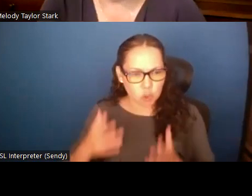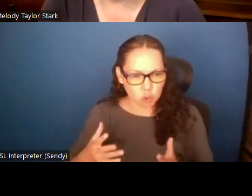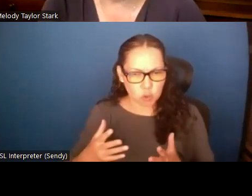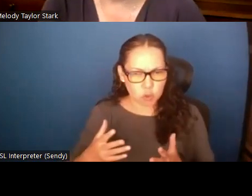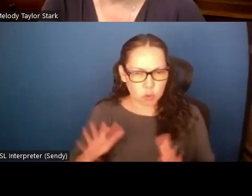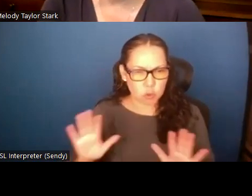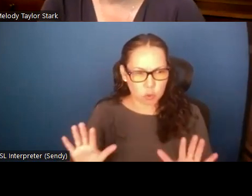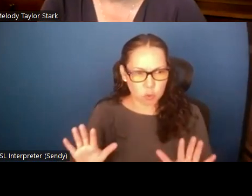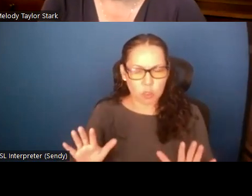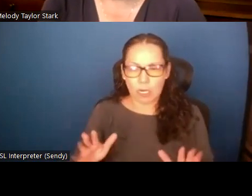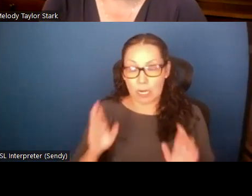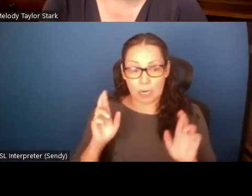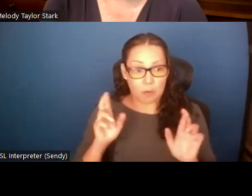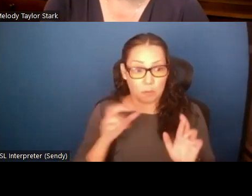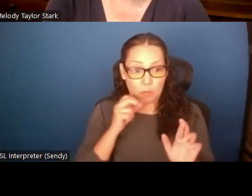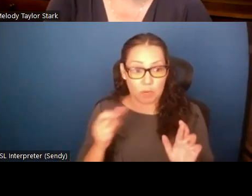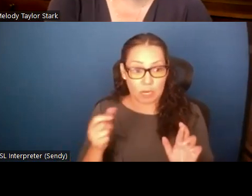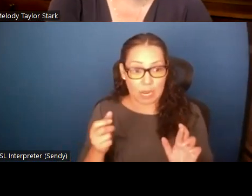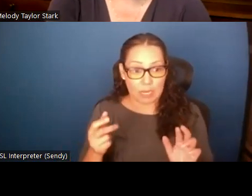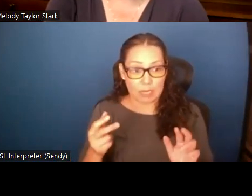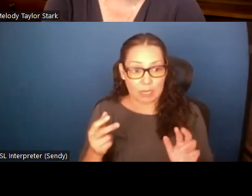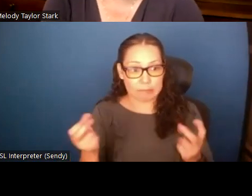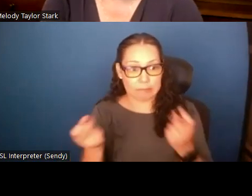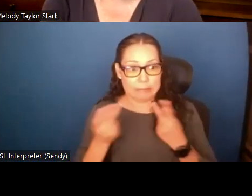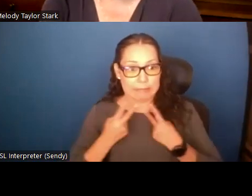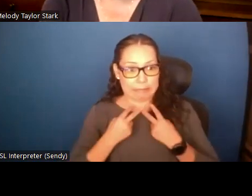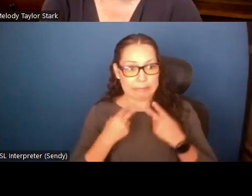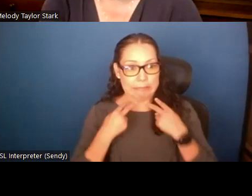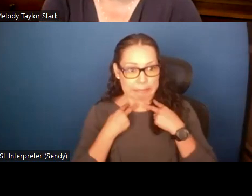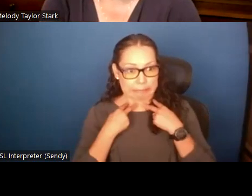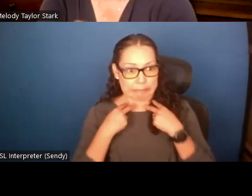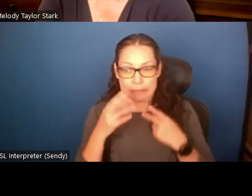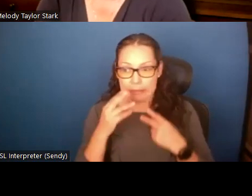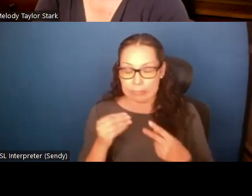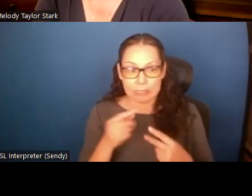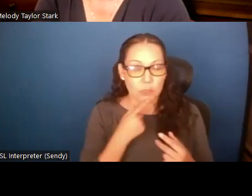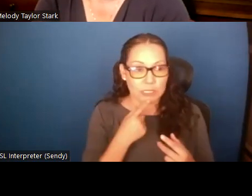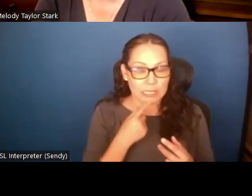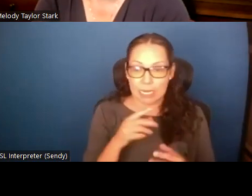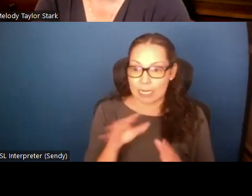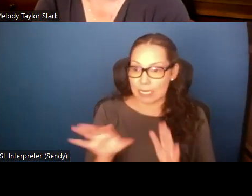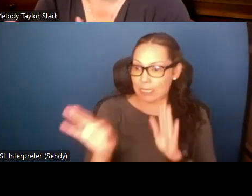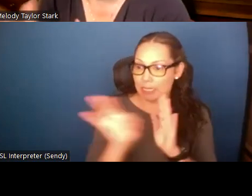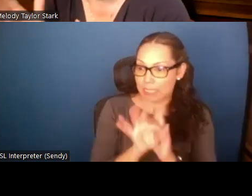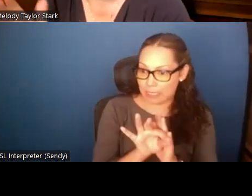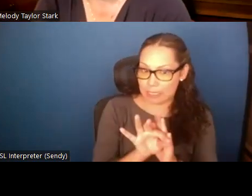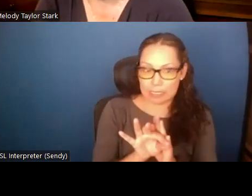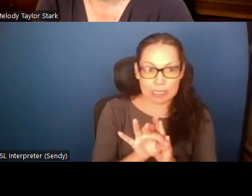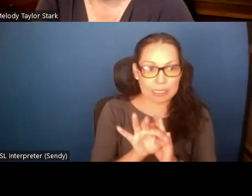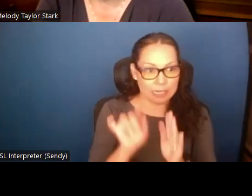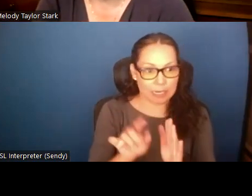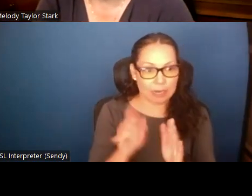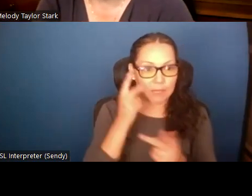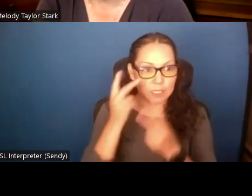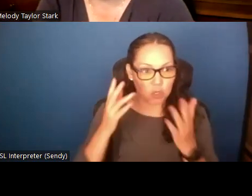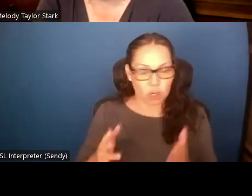ourselves into a corner of resident designated visitor. And, you know, you have an outside